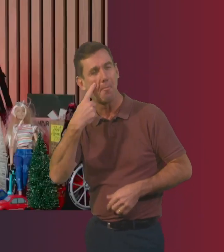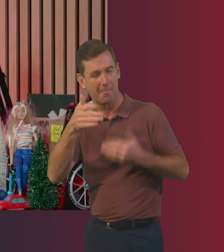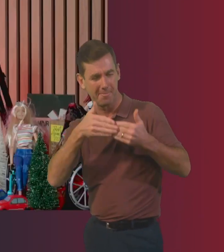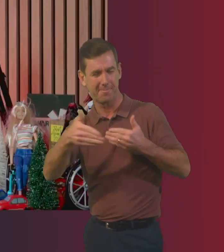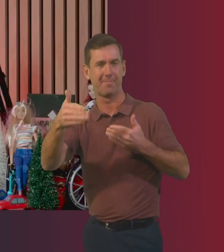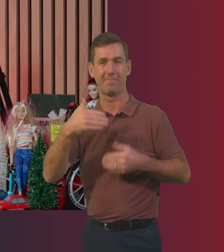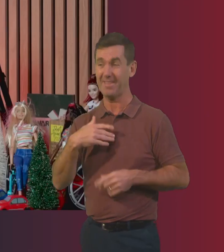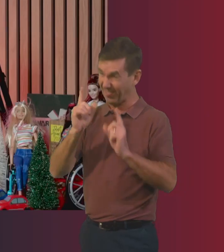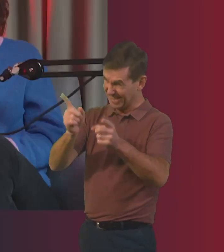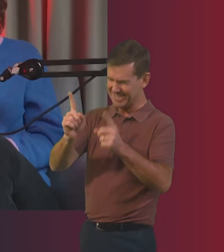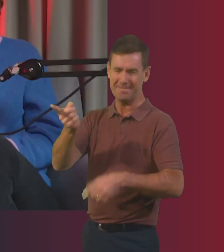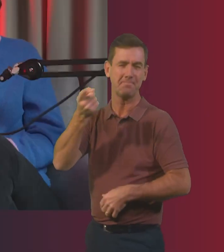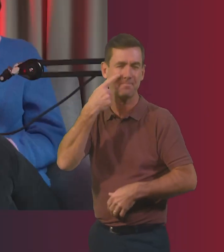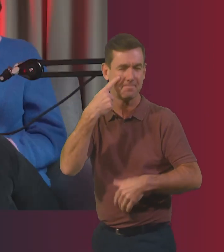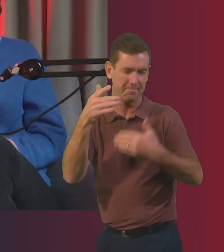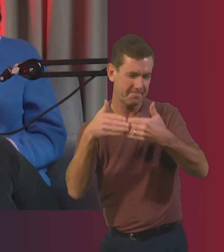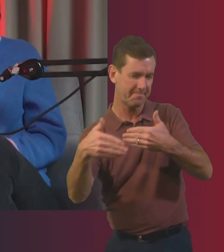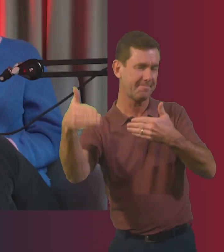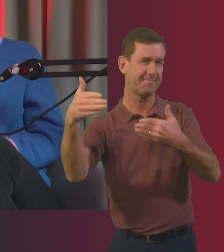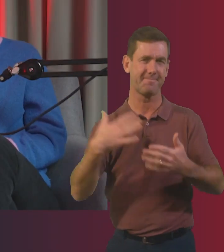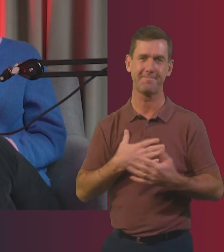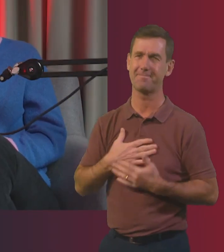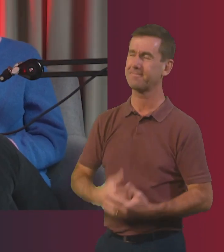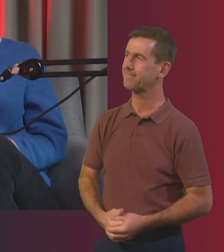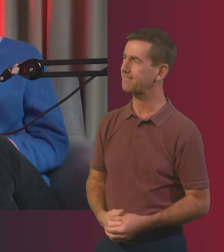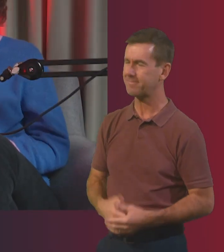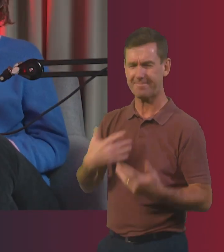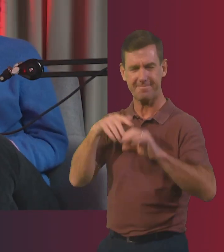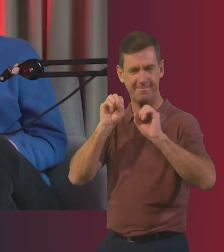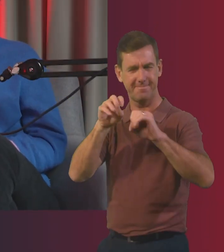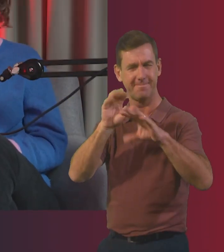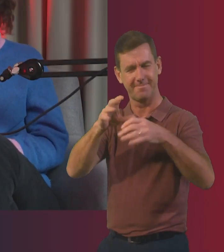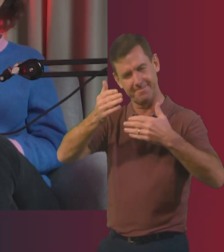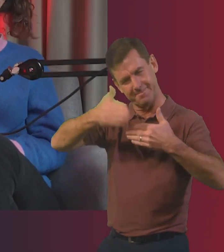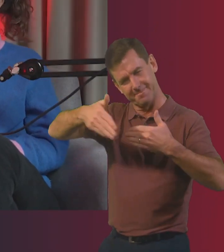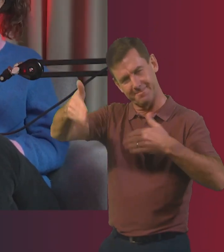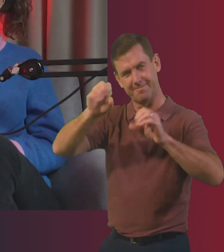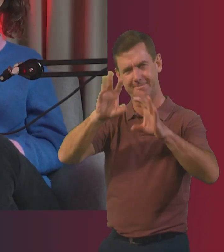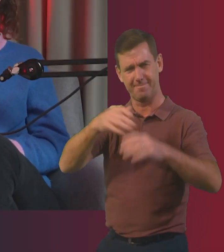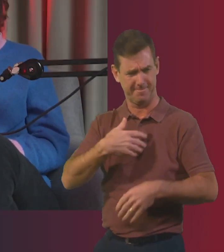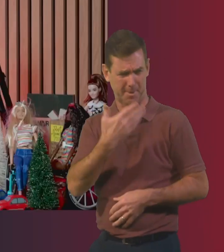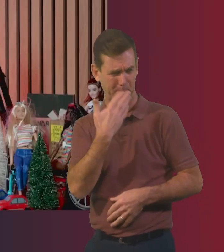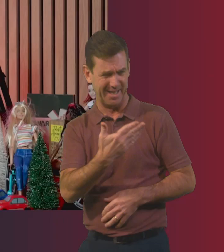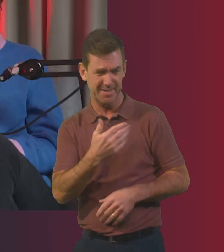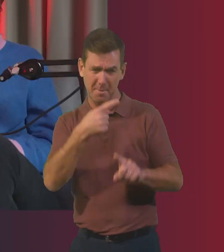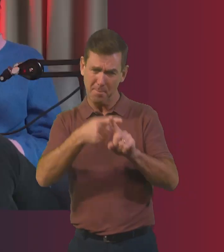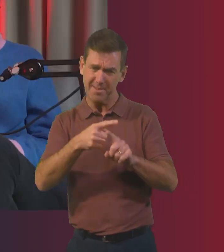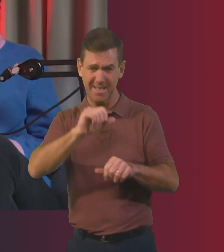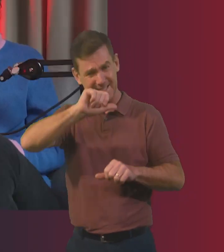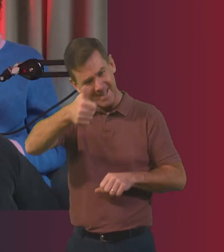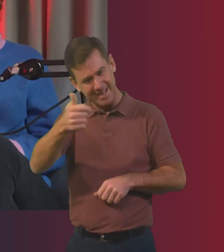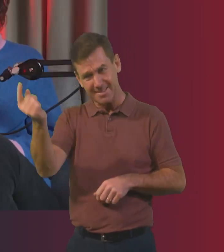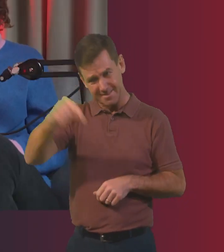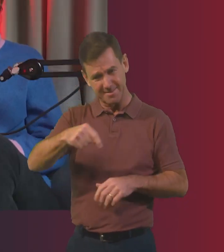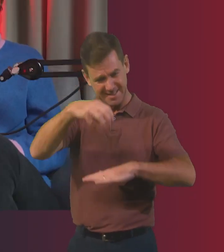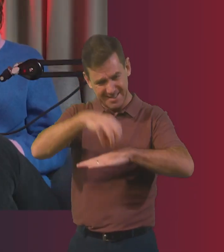space. There we go. I'll update. Yeah, keep in touch, please. And next time, cakes. Yeah. Cakes,